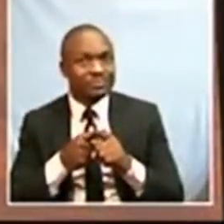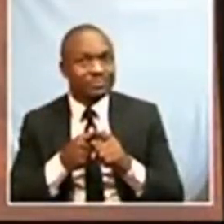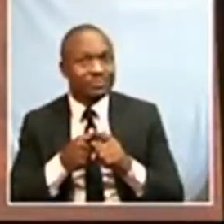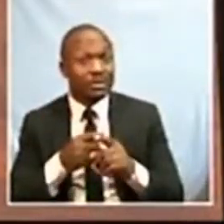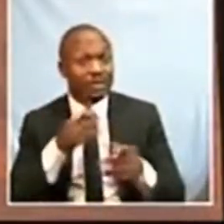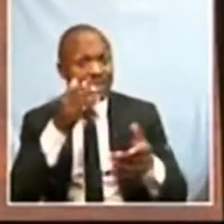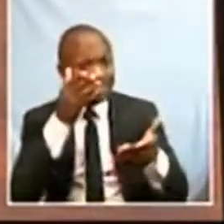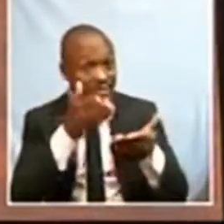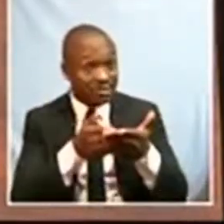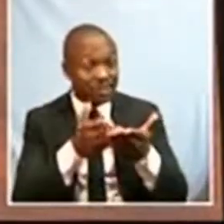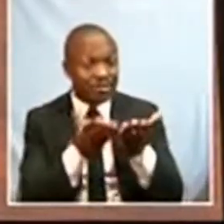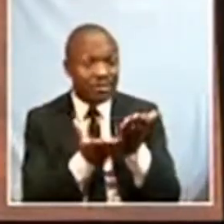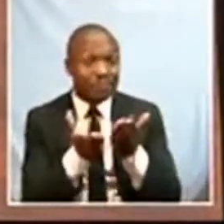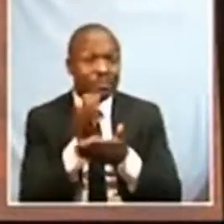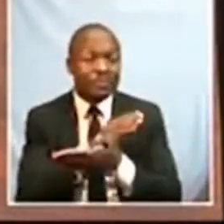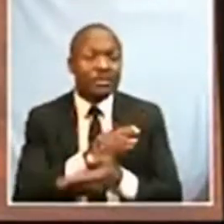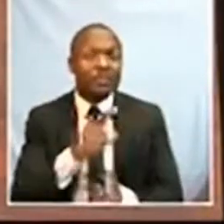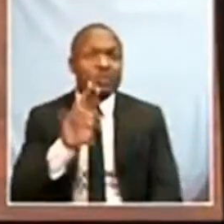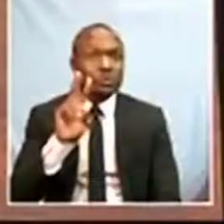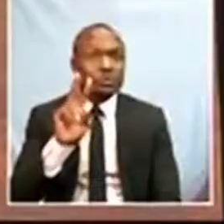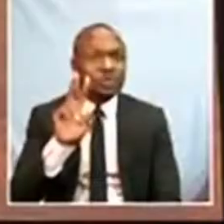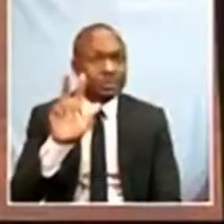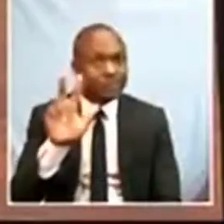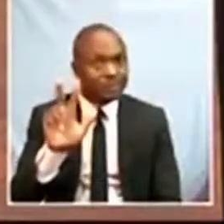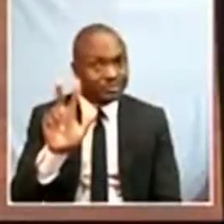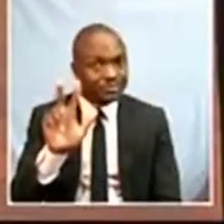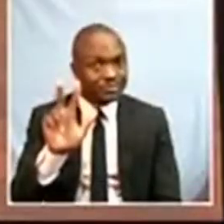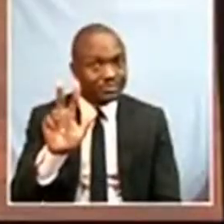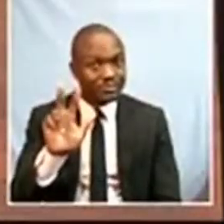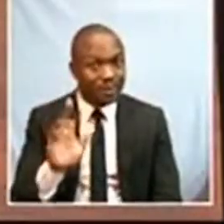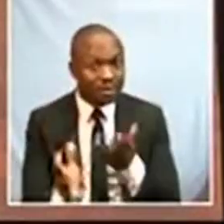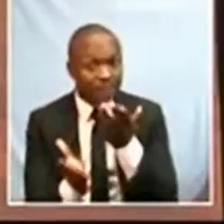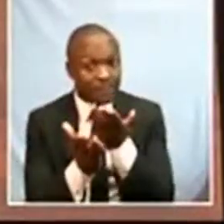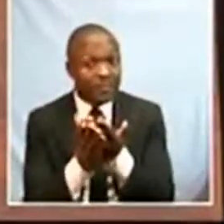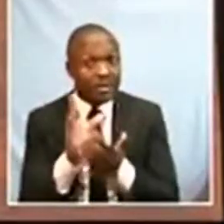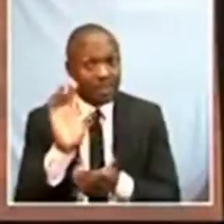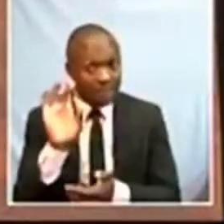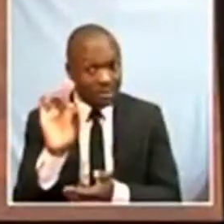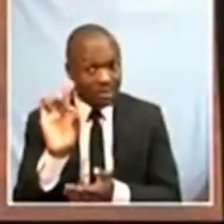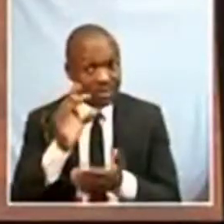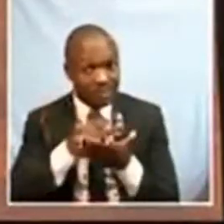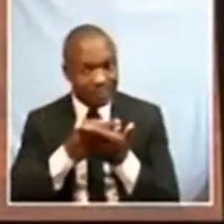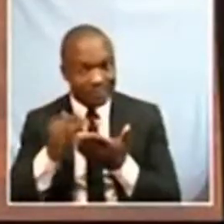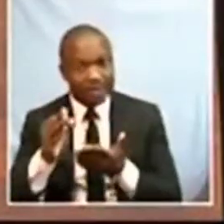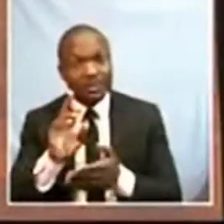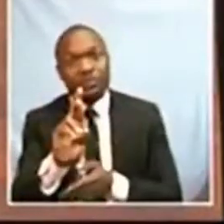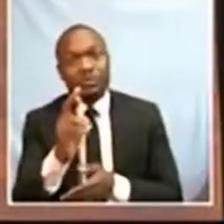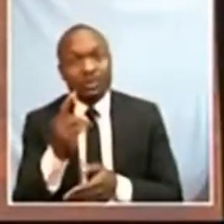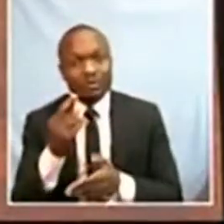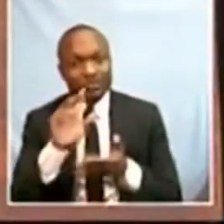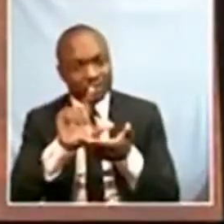This one is on page 23, Appendix 9, failure to recover the loans.